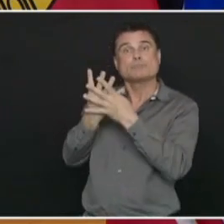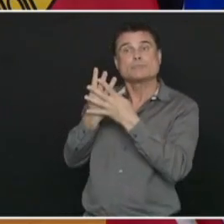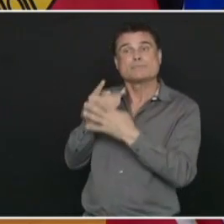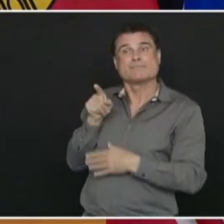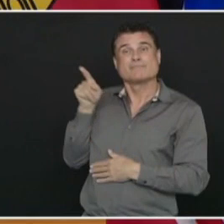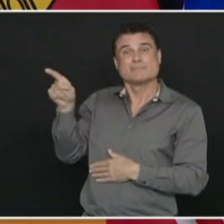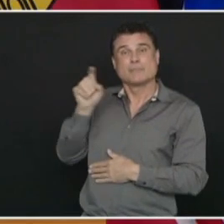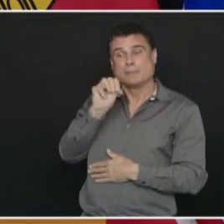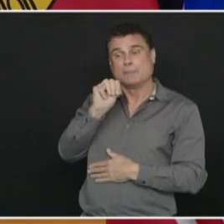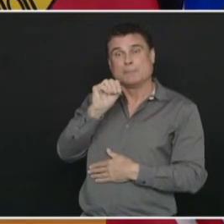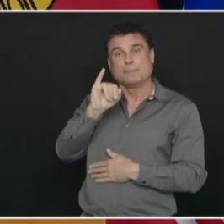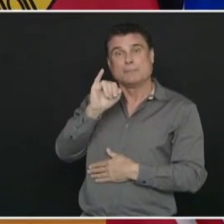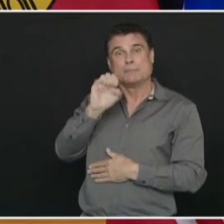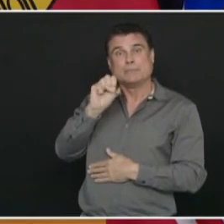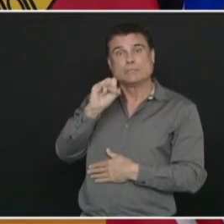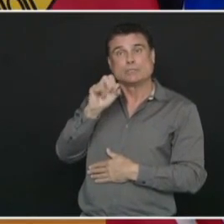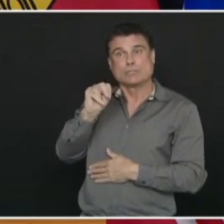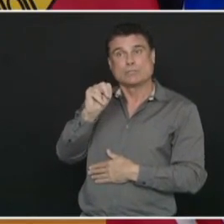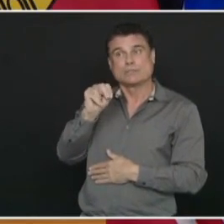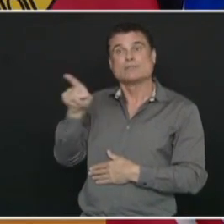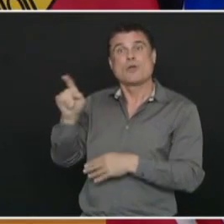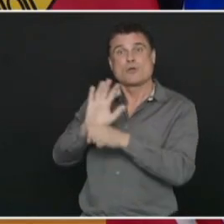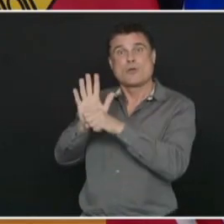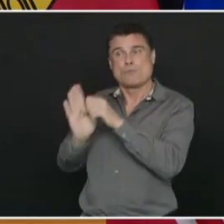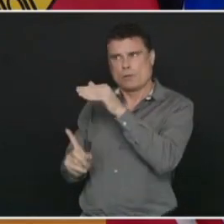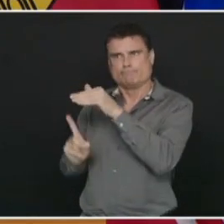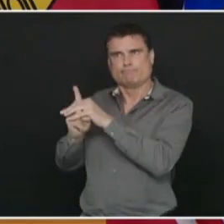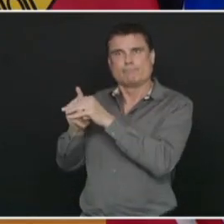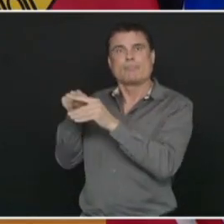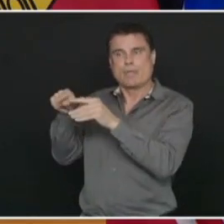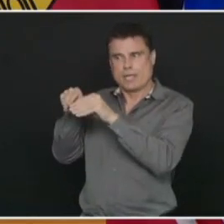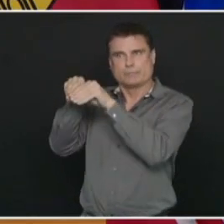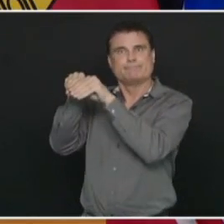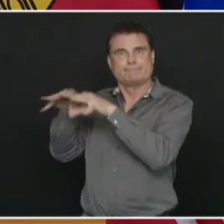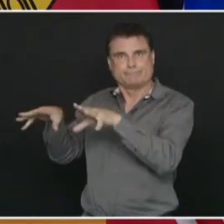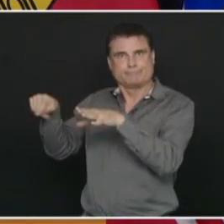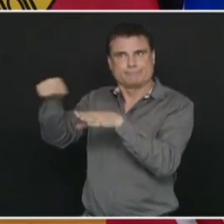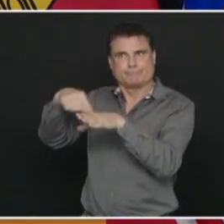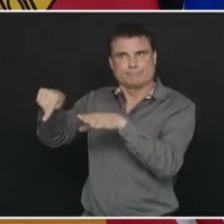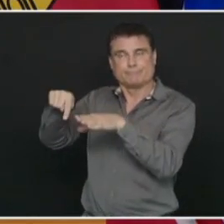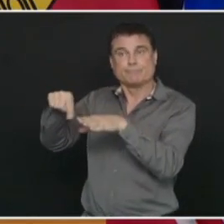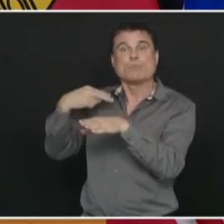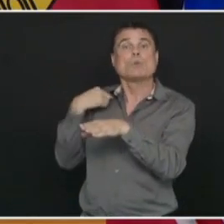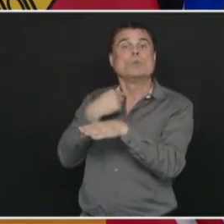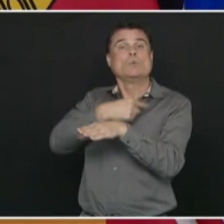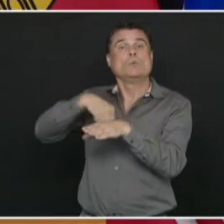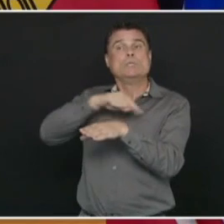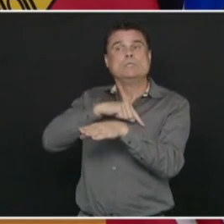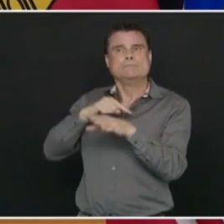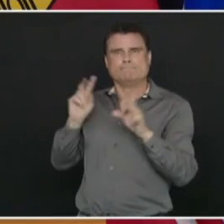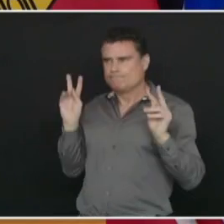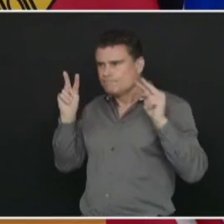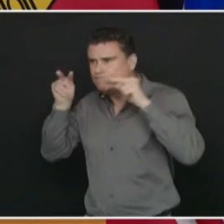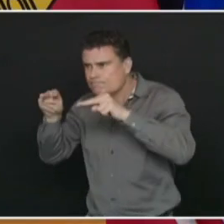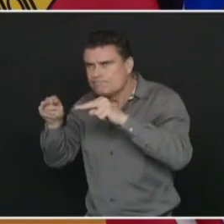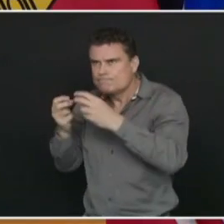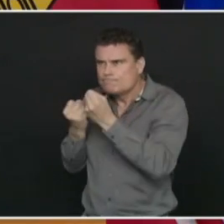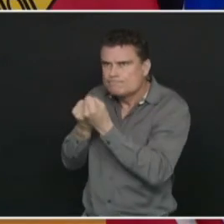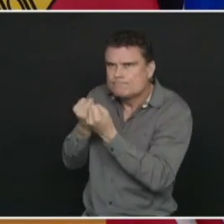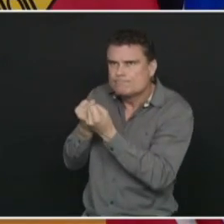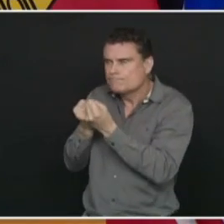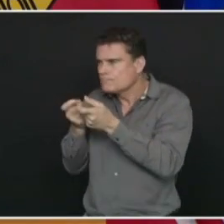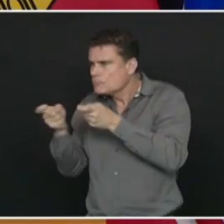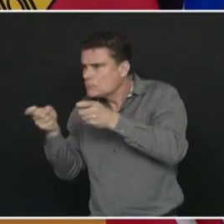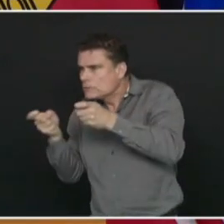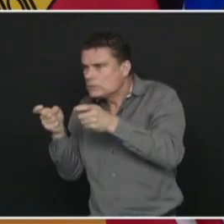off enjoying their weekend, spending time with their close family, with their households, and in taking the